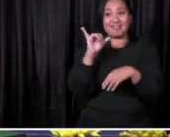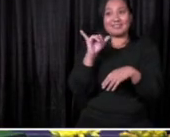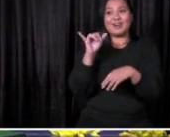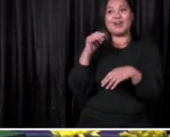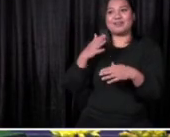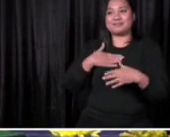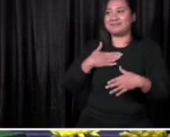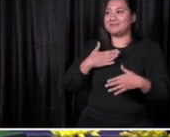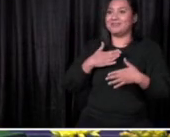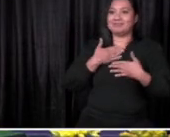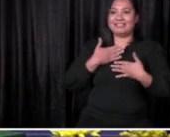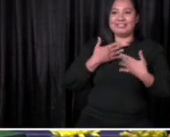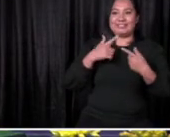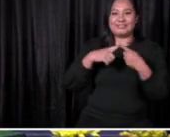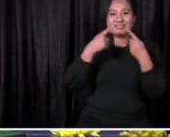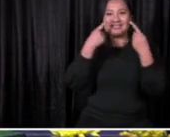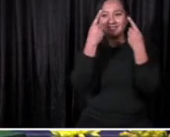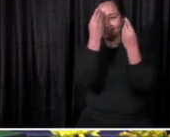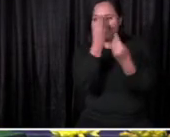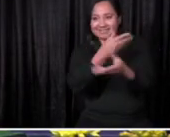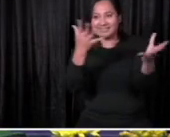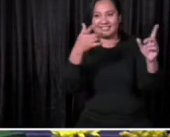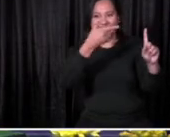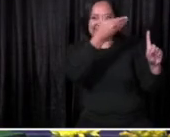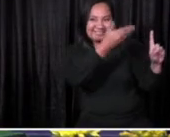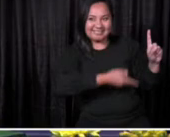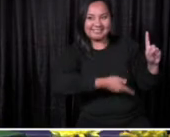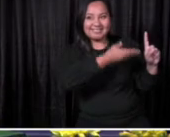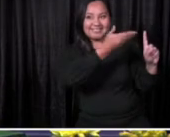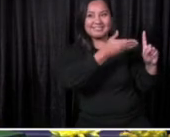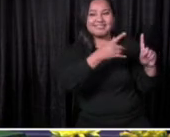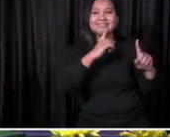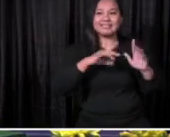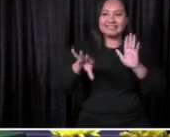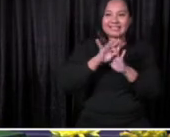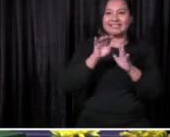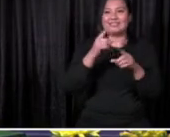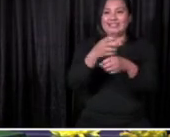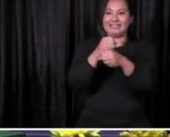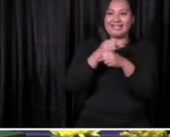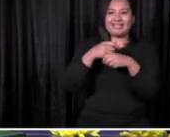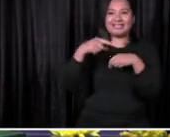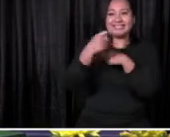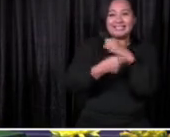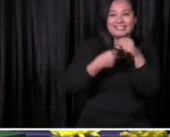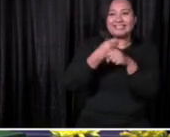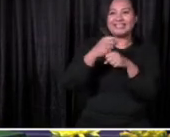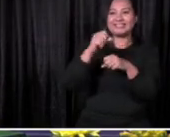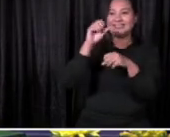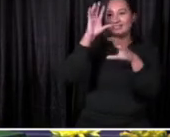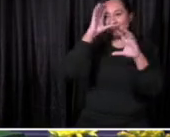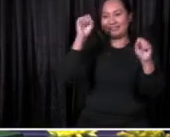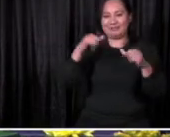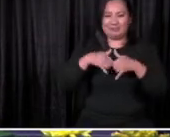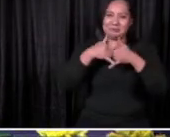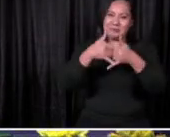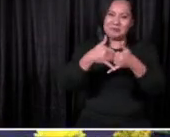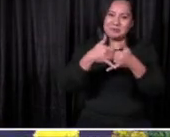Alalia has also been selected to receive this year's President's Award.